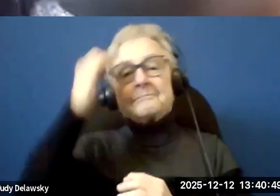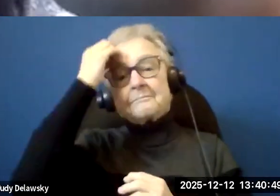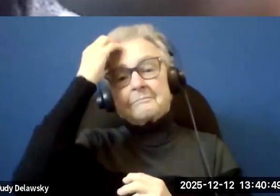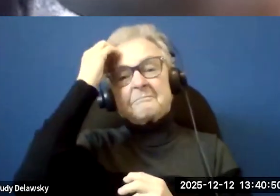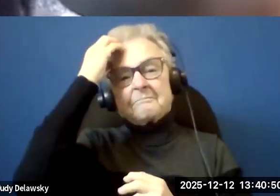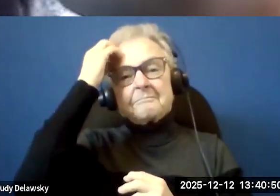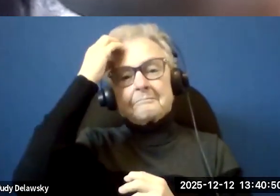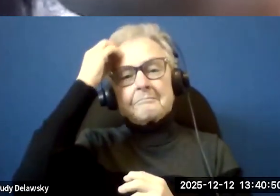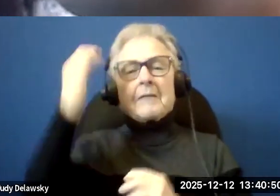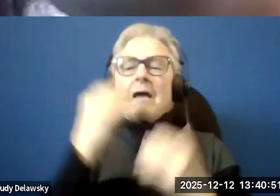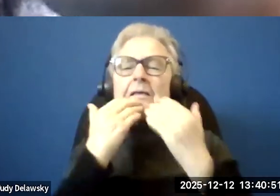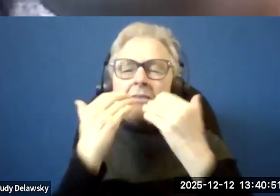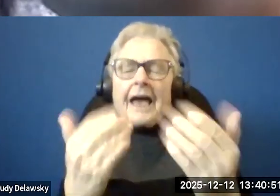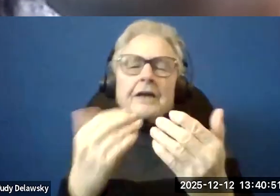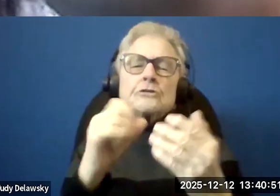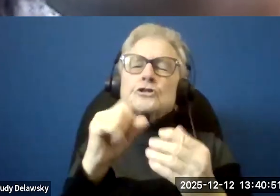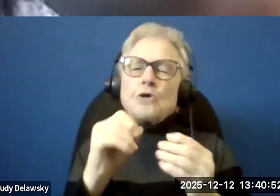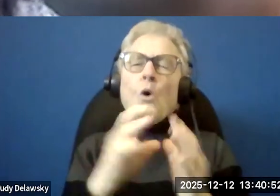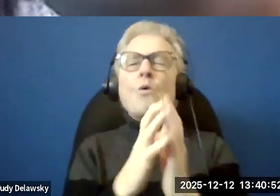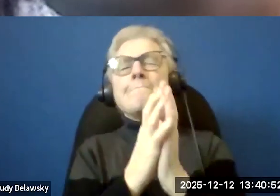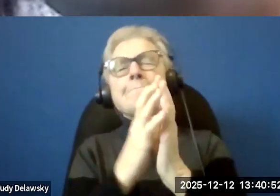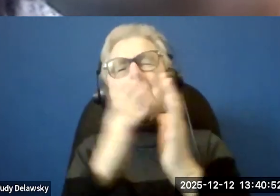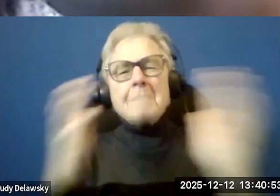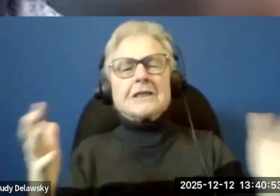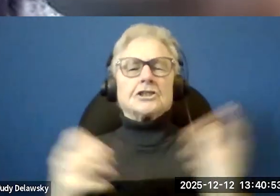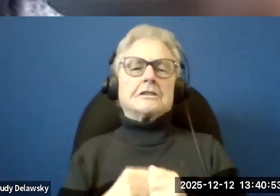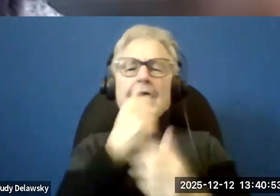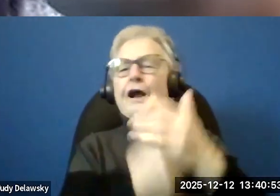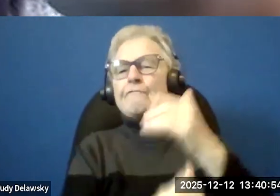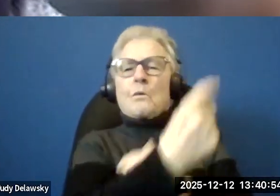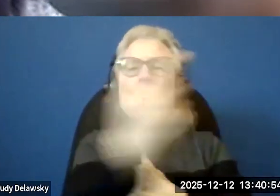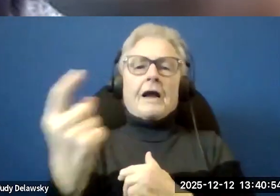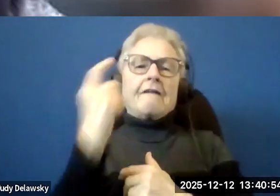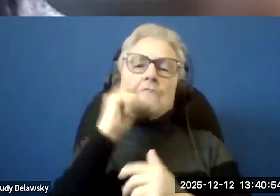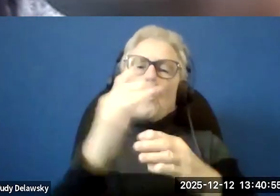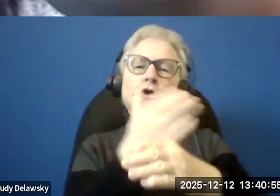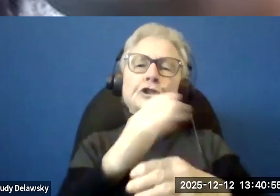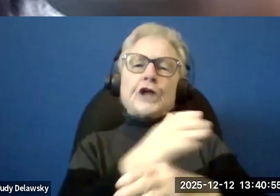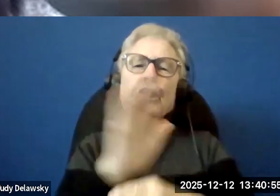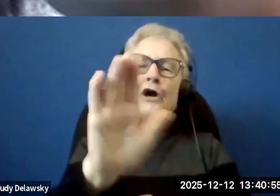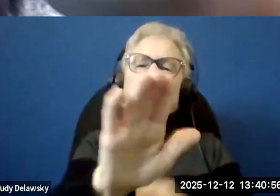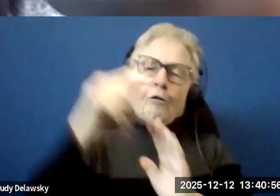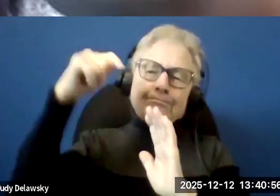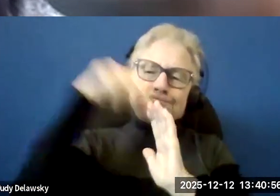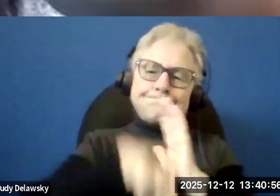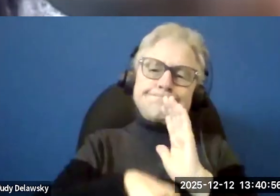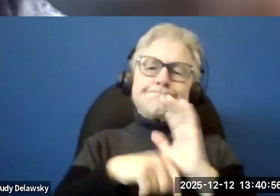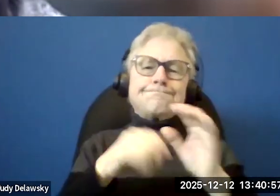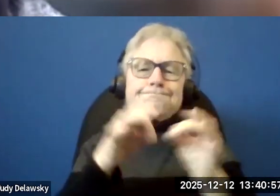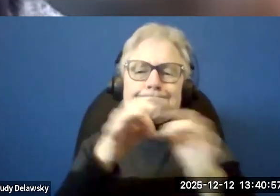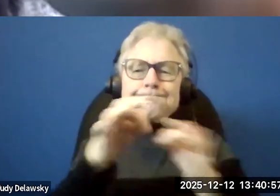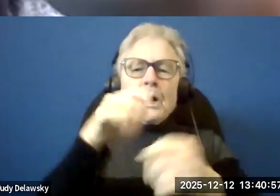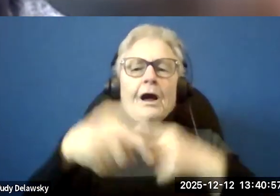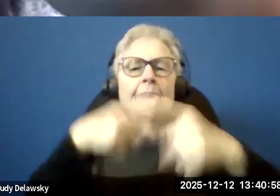Fantastic. Thank you so much, everyone, for sharing, the details of what your organizations are